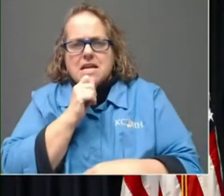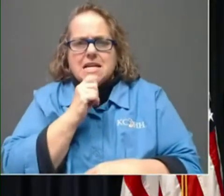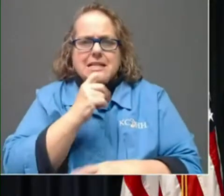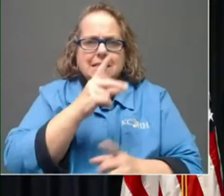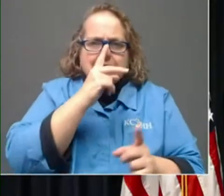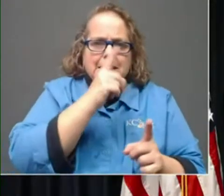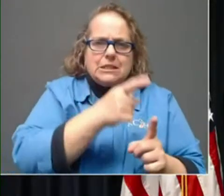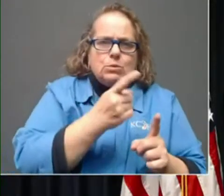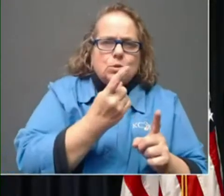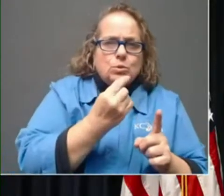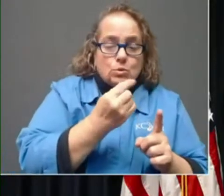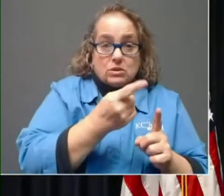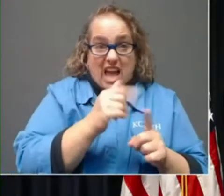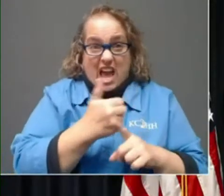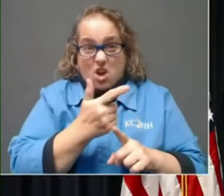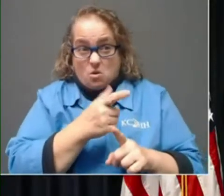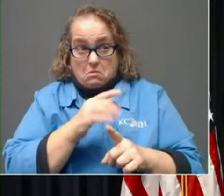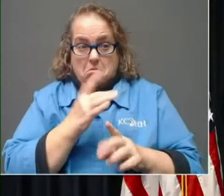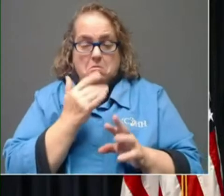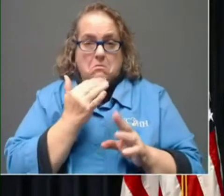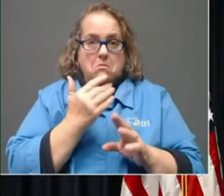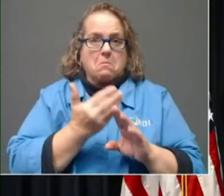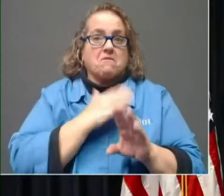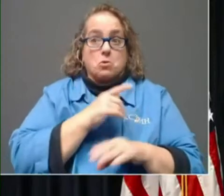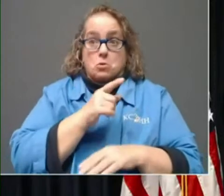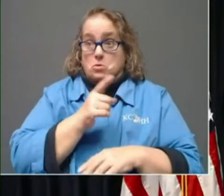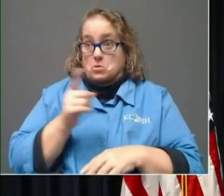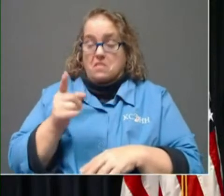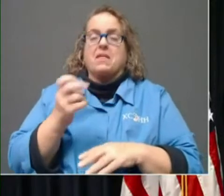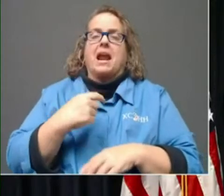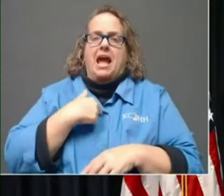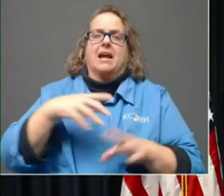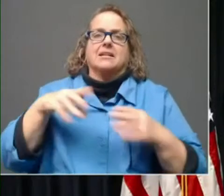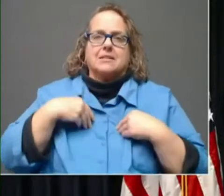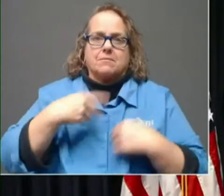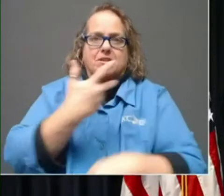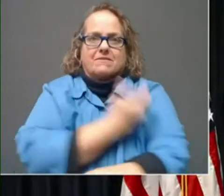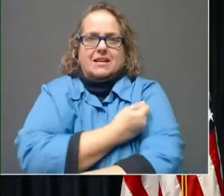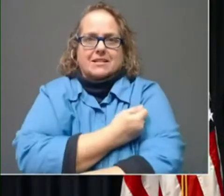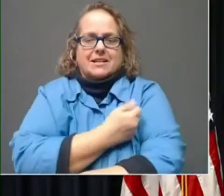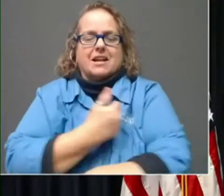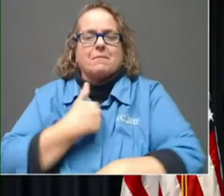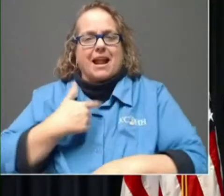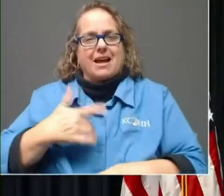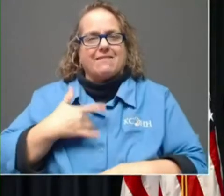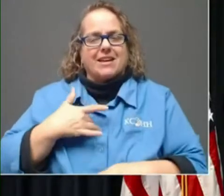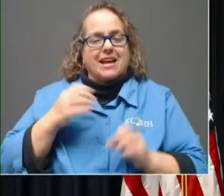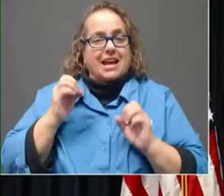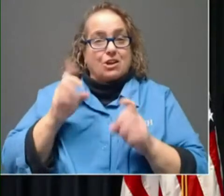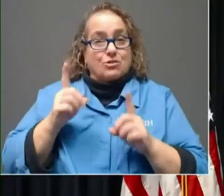it before they do. But I believe the educator community, the percentage